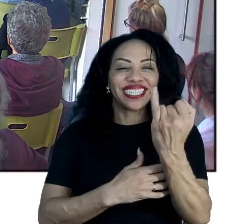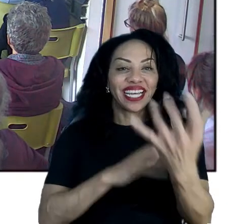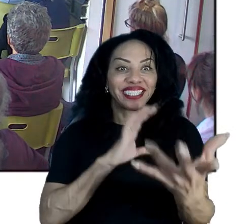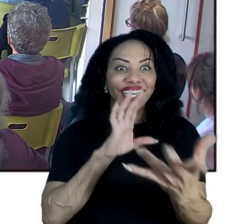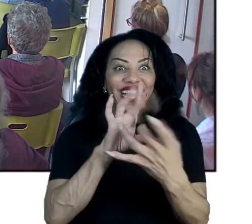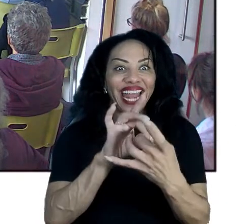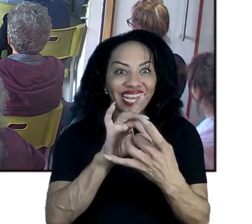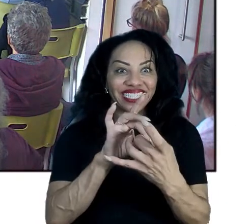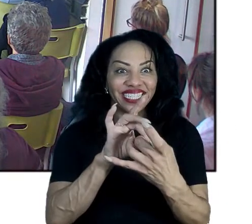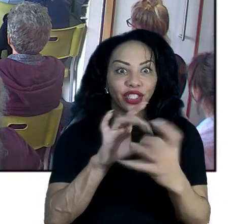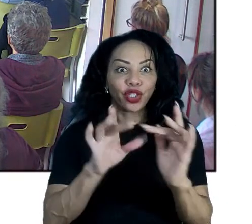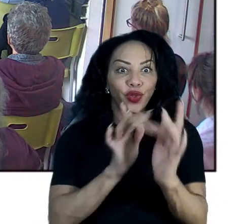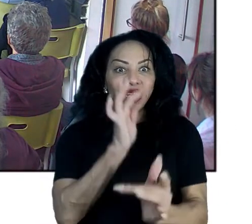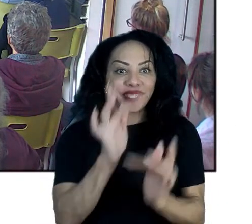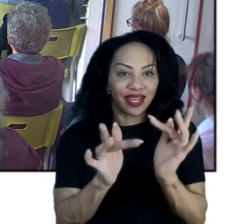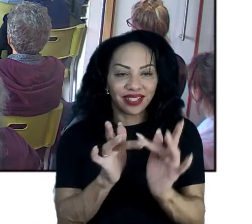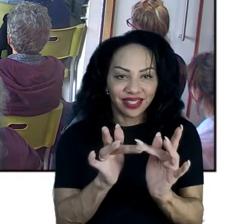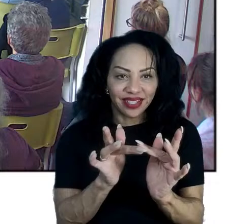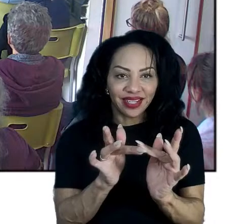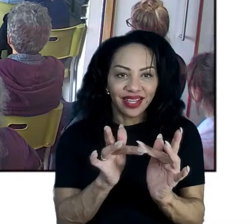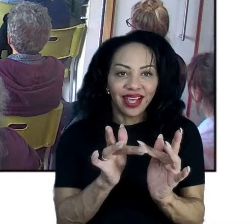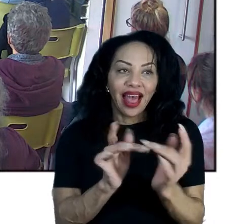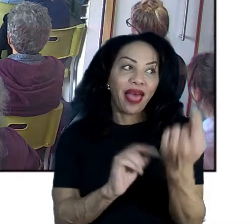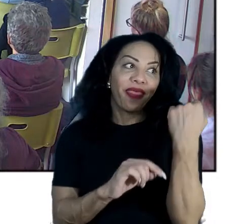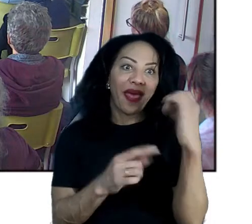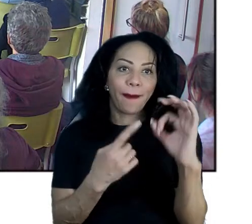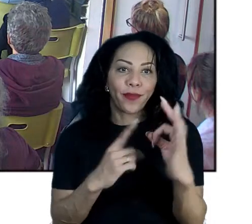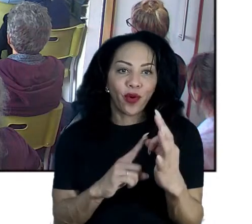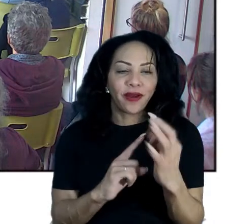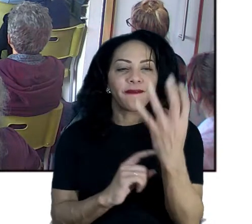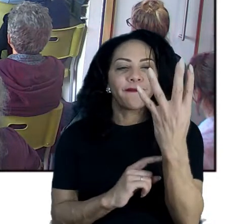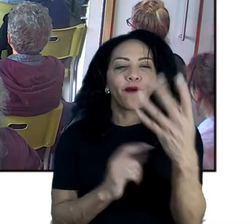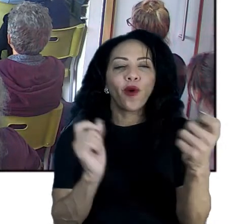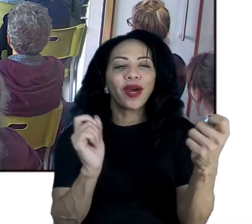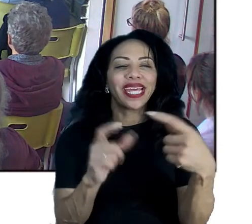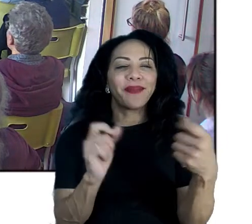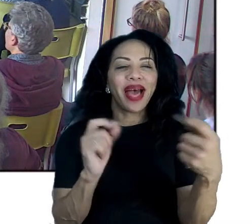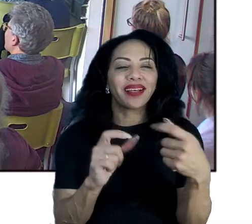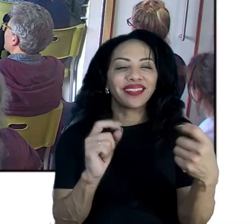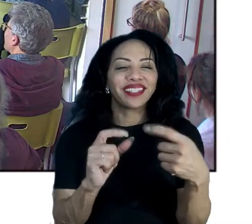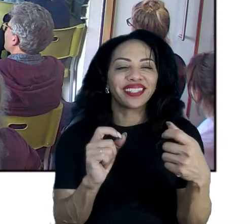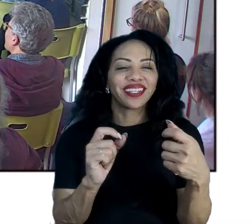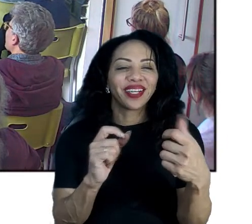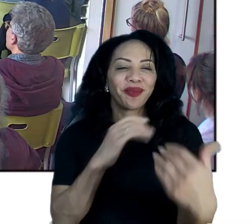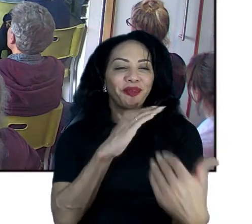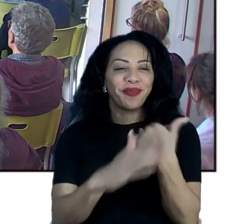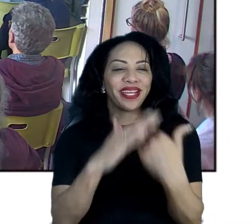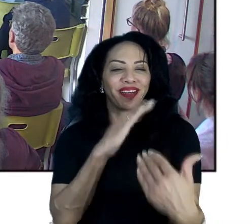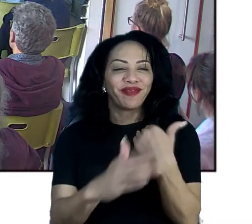point was receiving 4 emails a day, and they were printed out and put on people's desks.